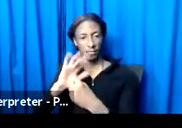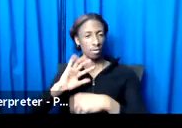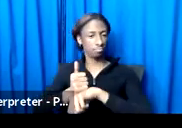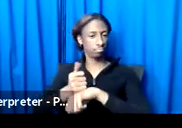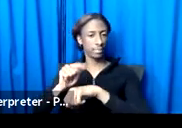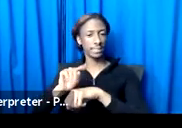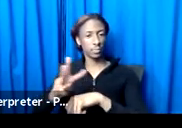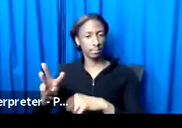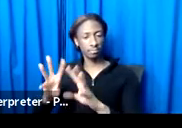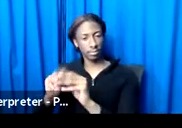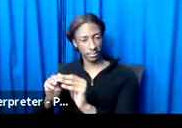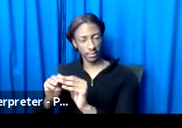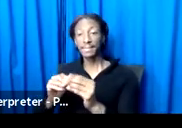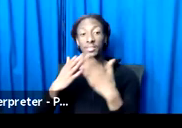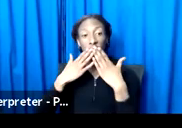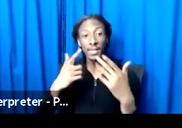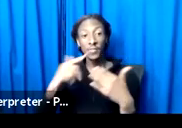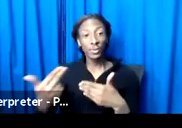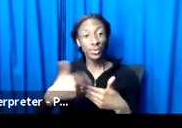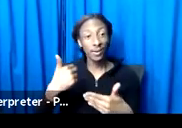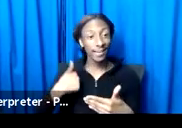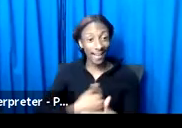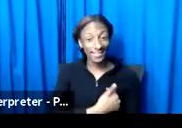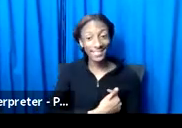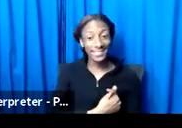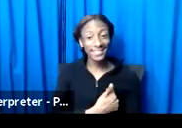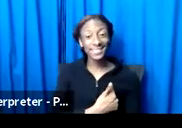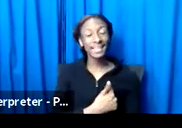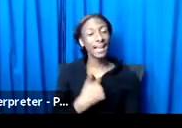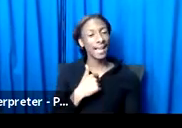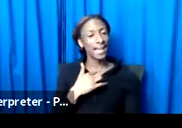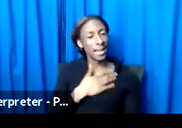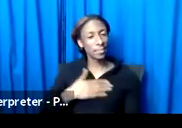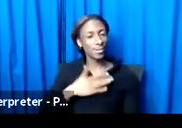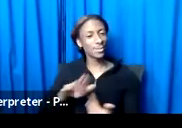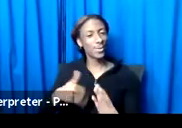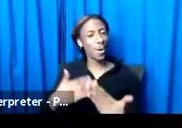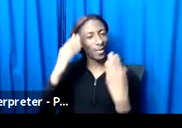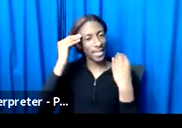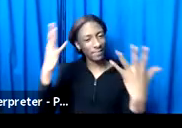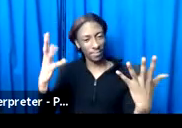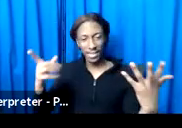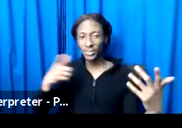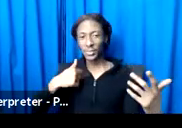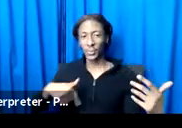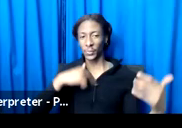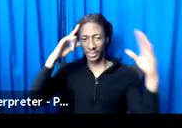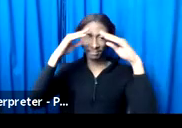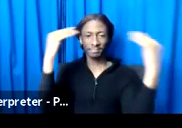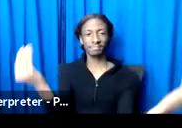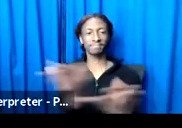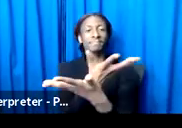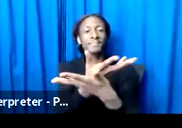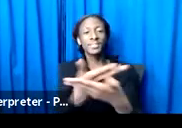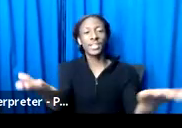of you joining us, taking the time to join us this evening. I appreciate all the information that was shared. This